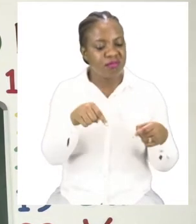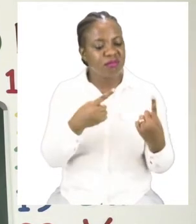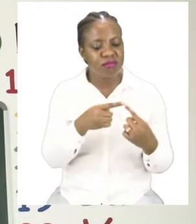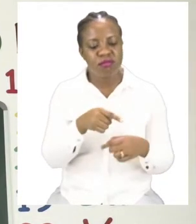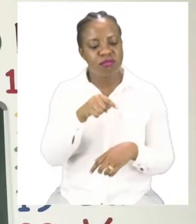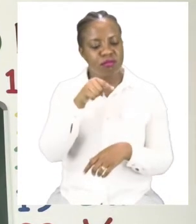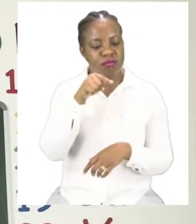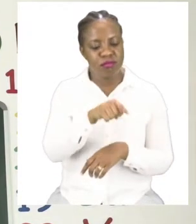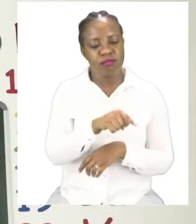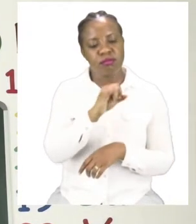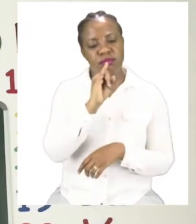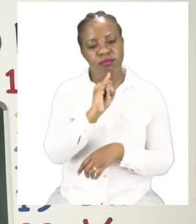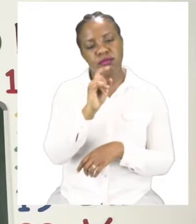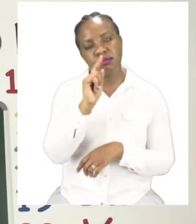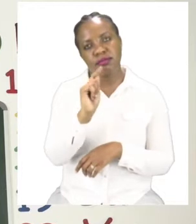It.